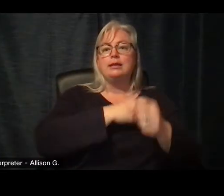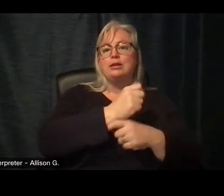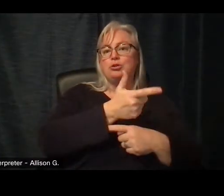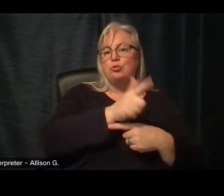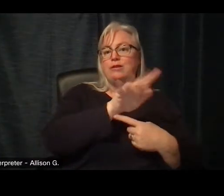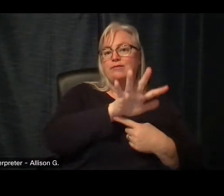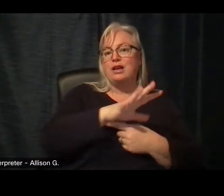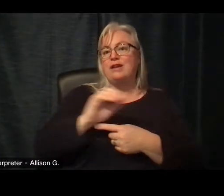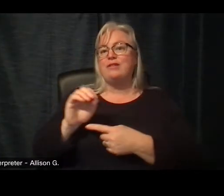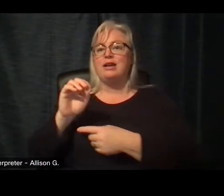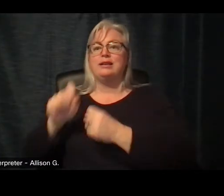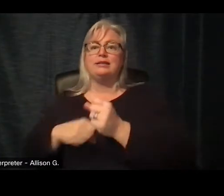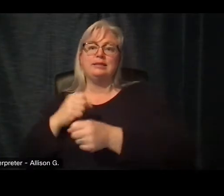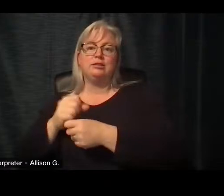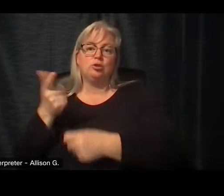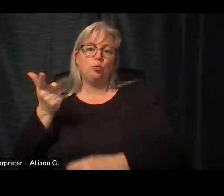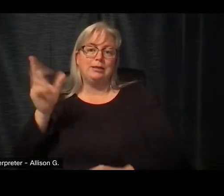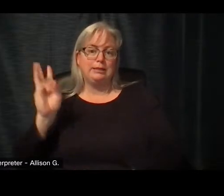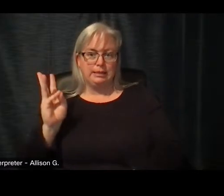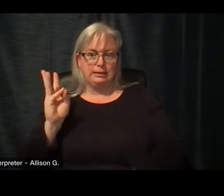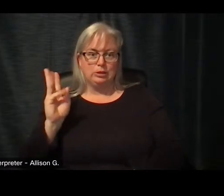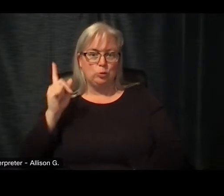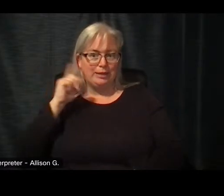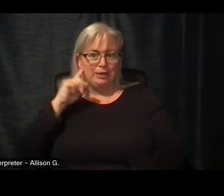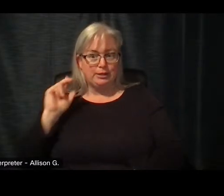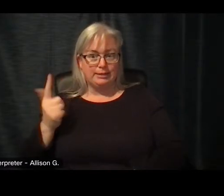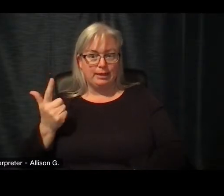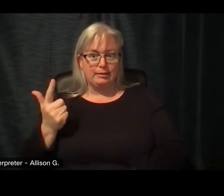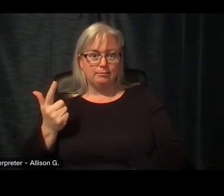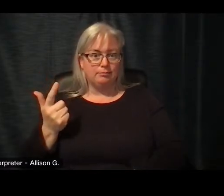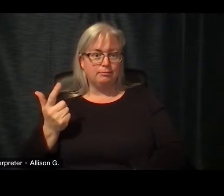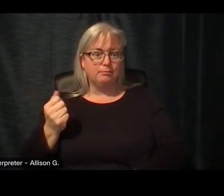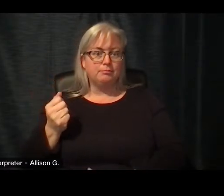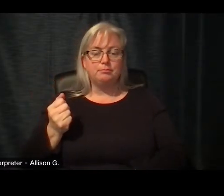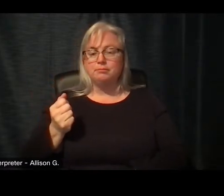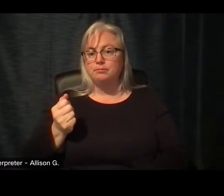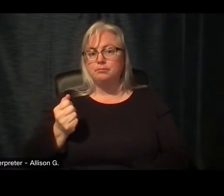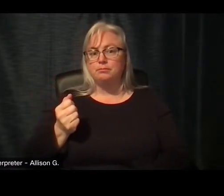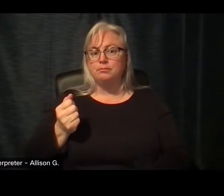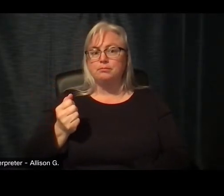and 26. Do I have a second?